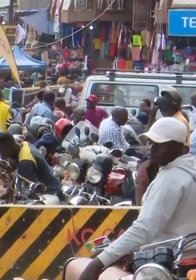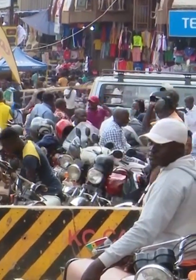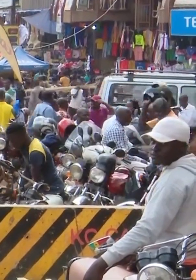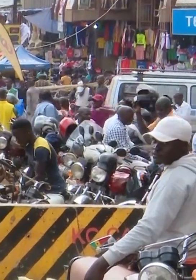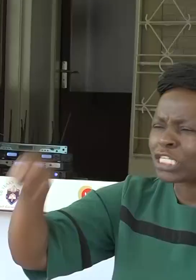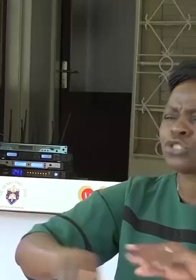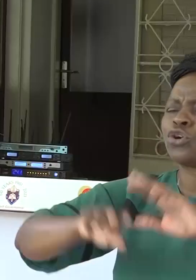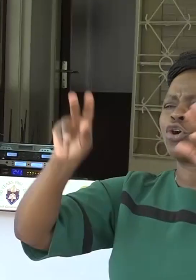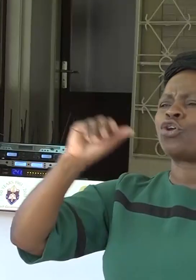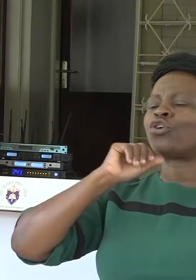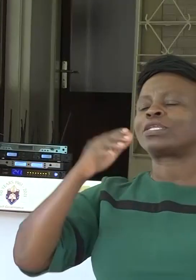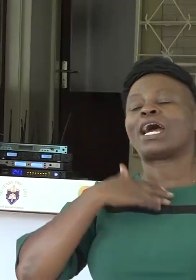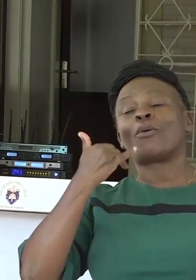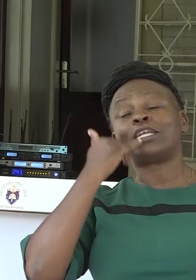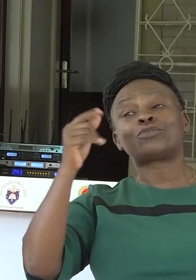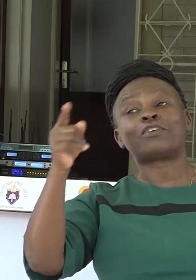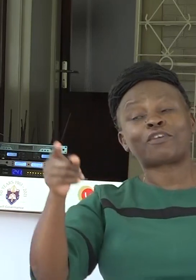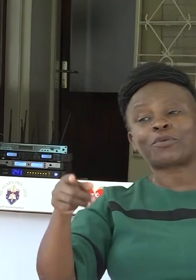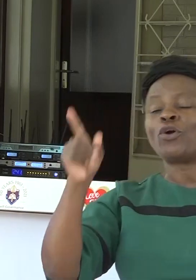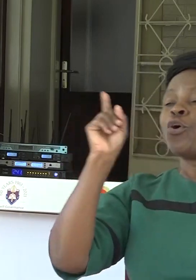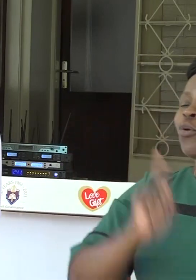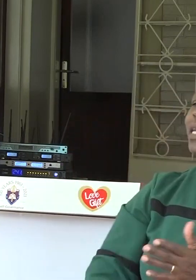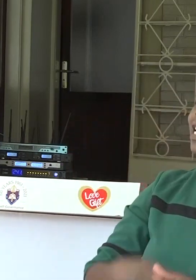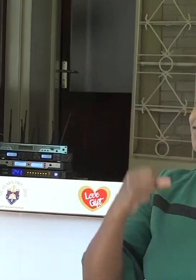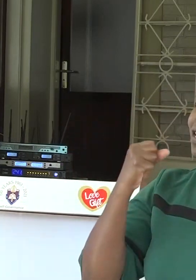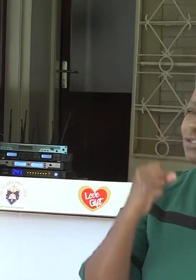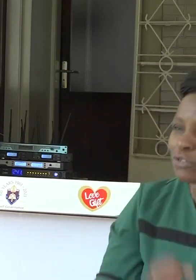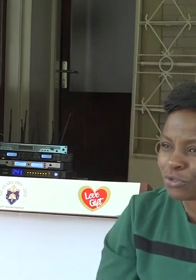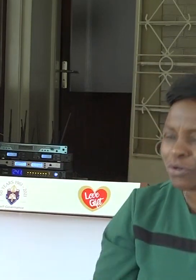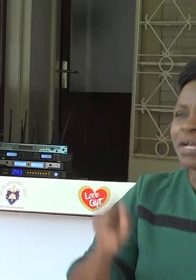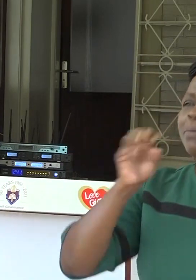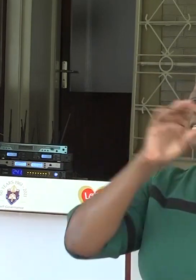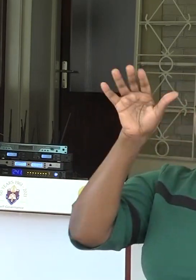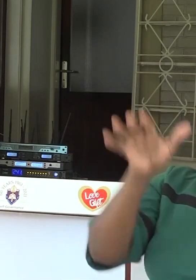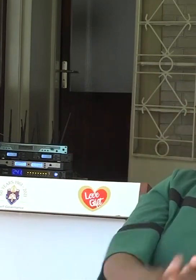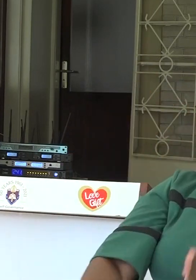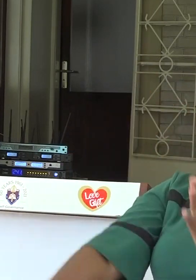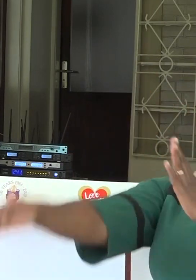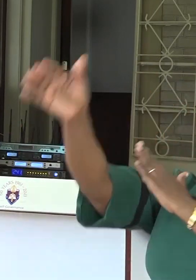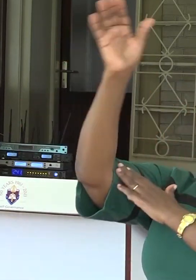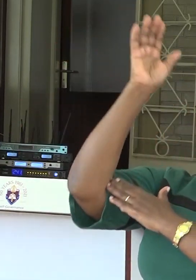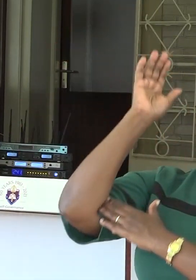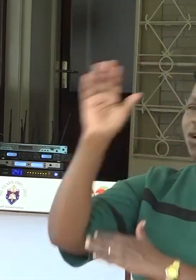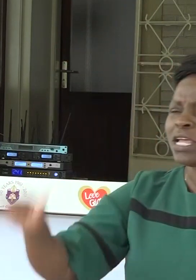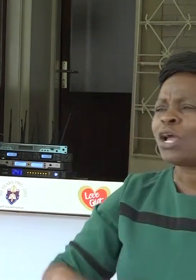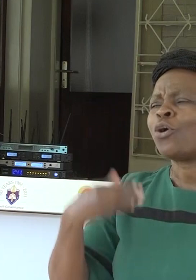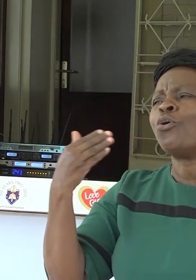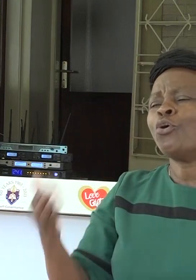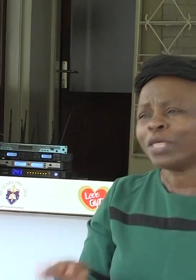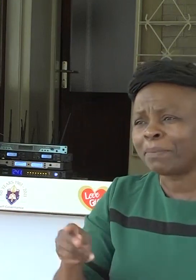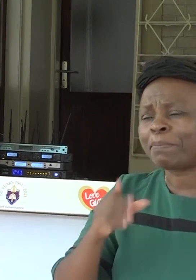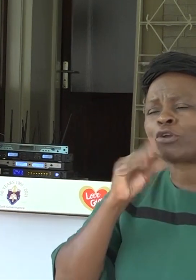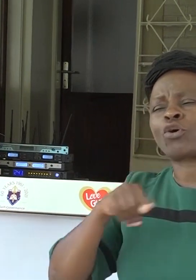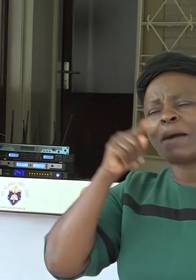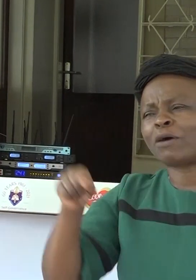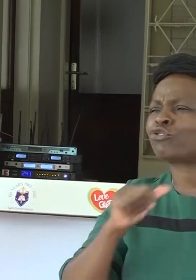festive season. Let me tell you, whatever you do should be for glorifying God. Whether mankind talks about it